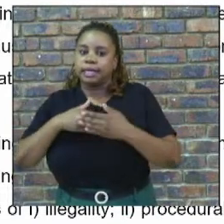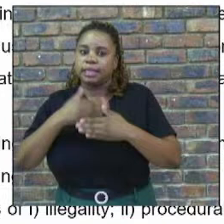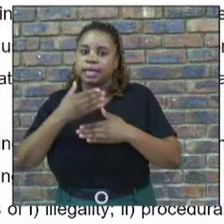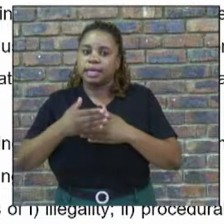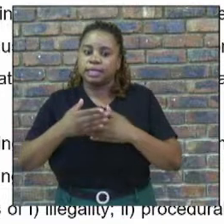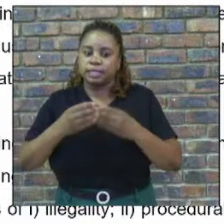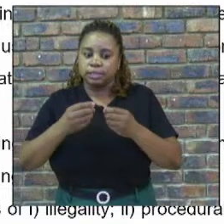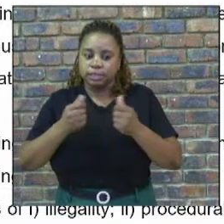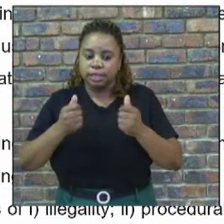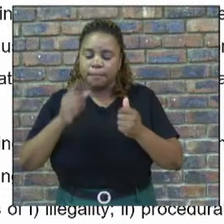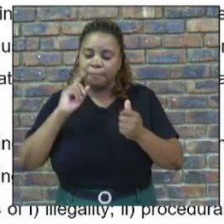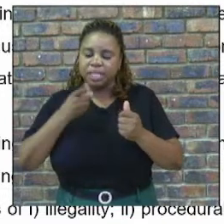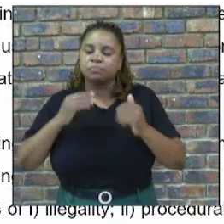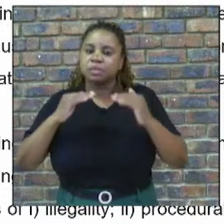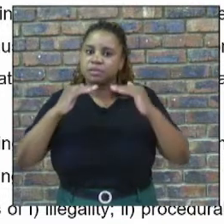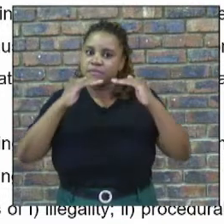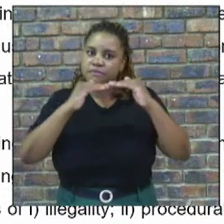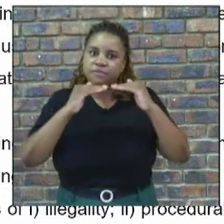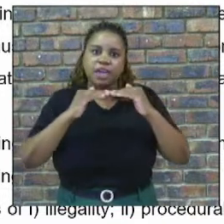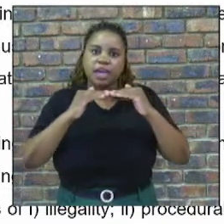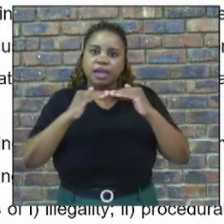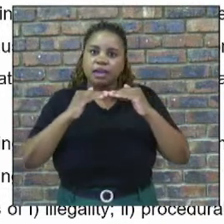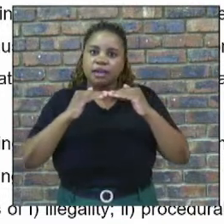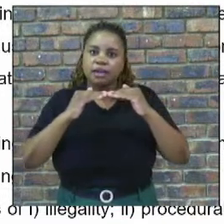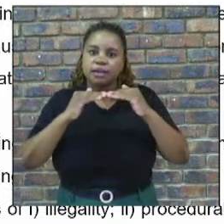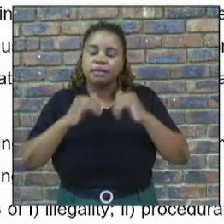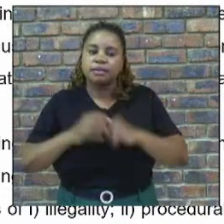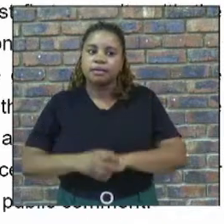resolution of the matter.